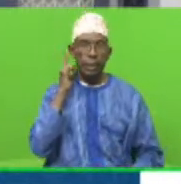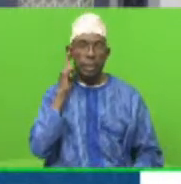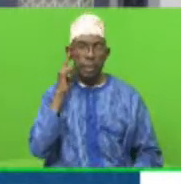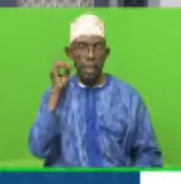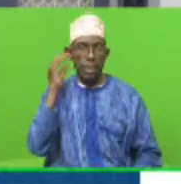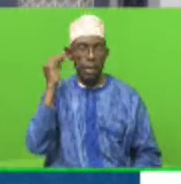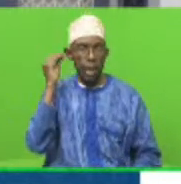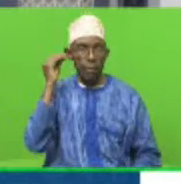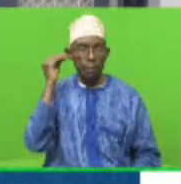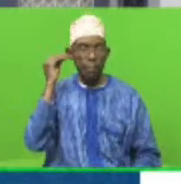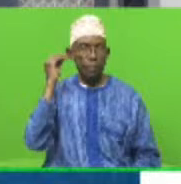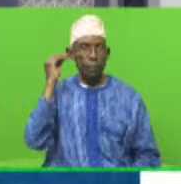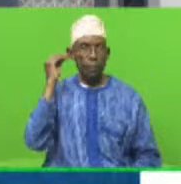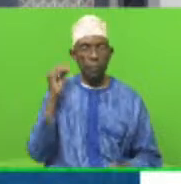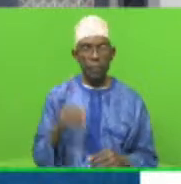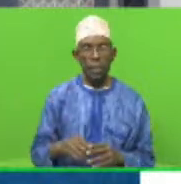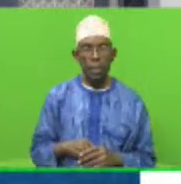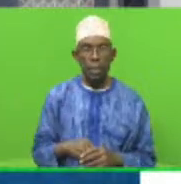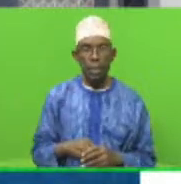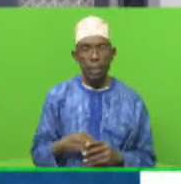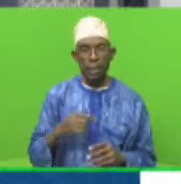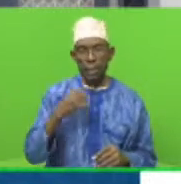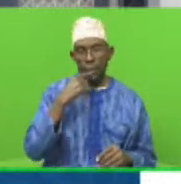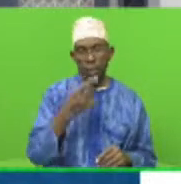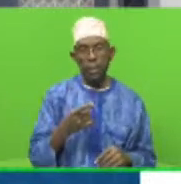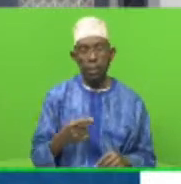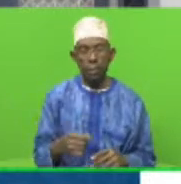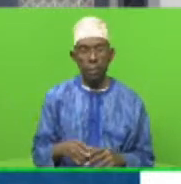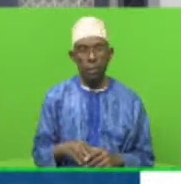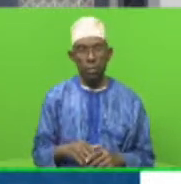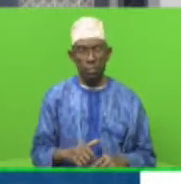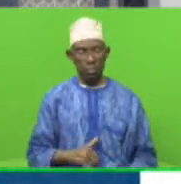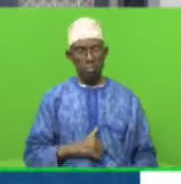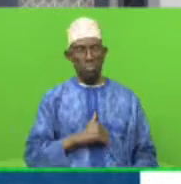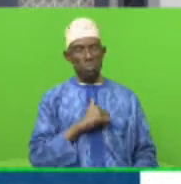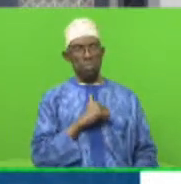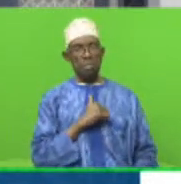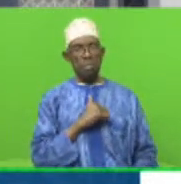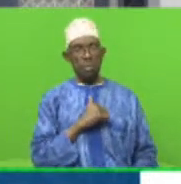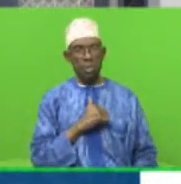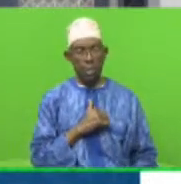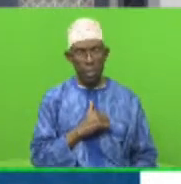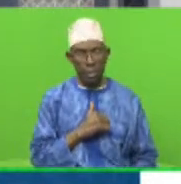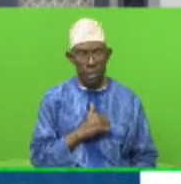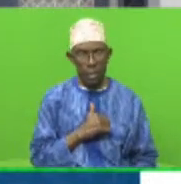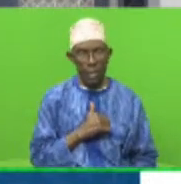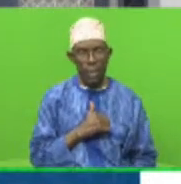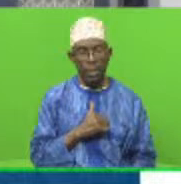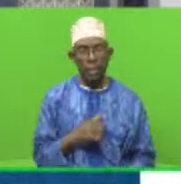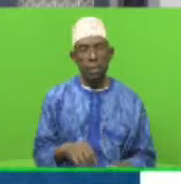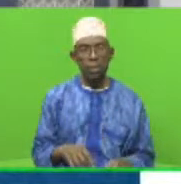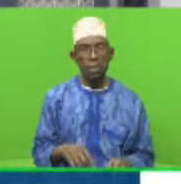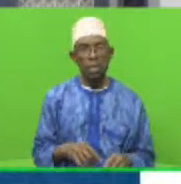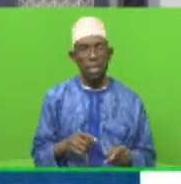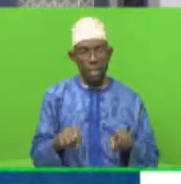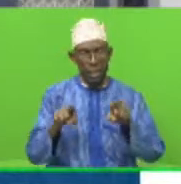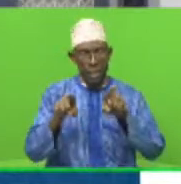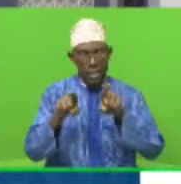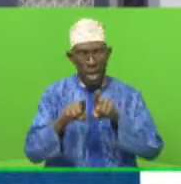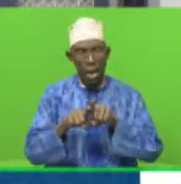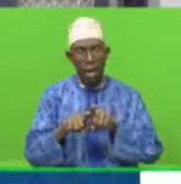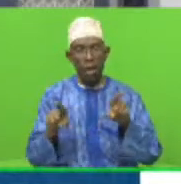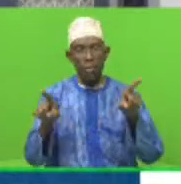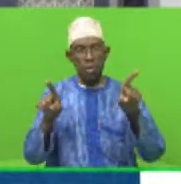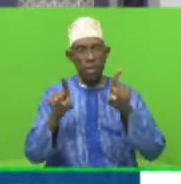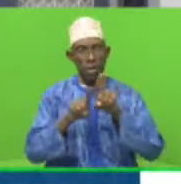Taymiyyah rahimahullahu ta'ala yaqul, Al-Kibru aswa'u min ash-shirk. I